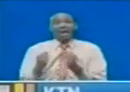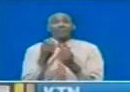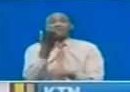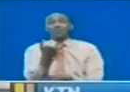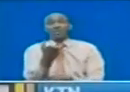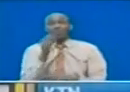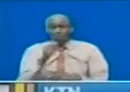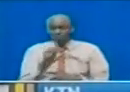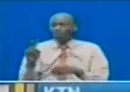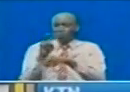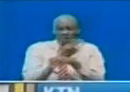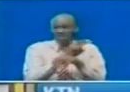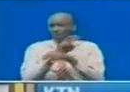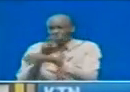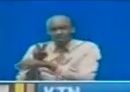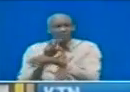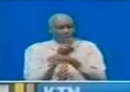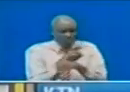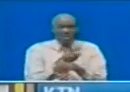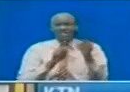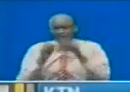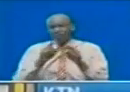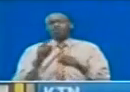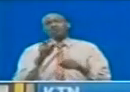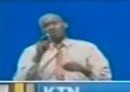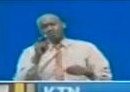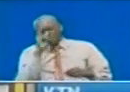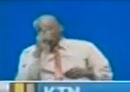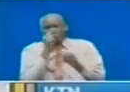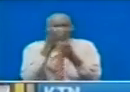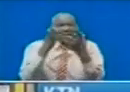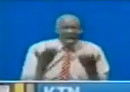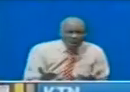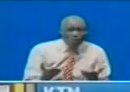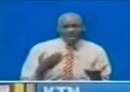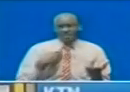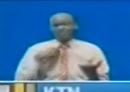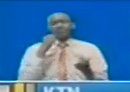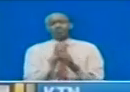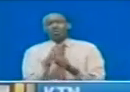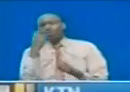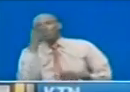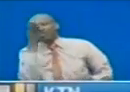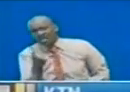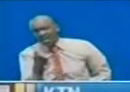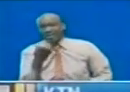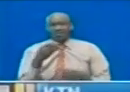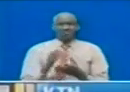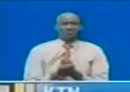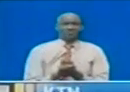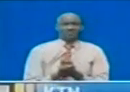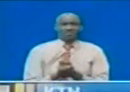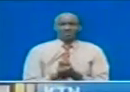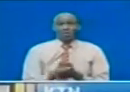They're supposed to monitor the transfer of officers. How is it being done? What is the morale of the officers? Who is